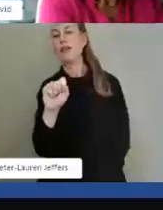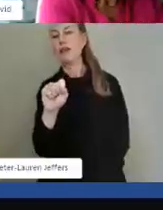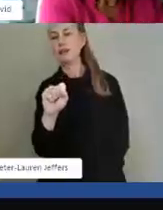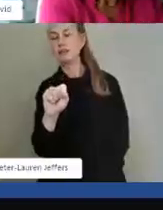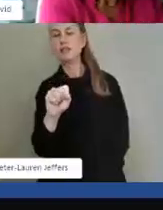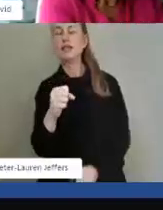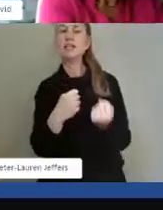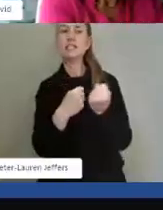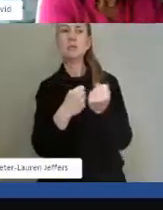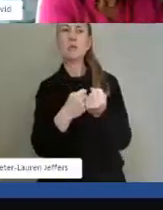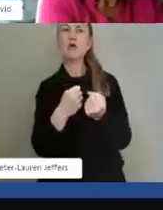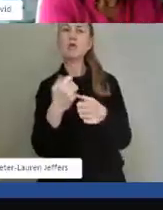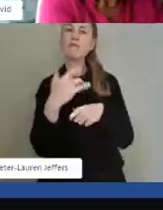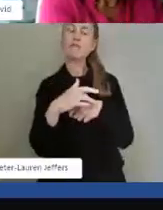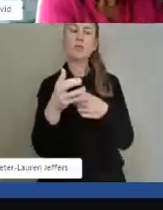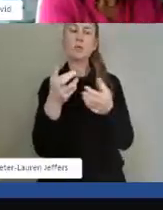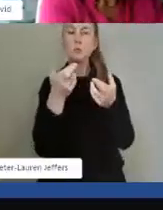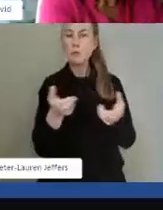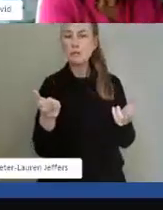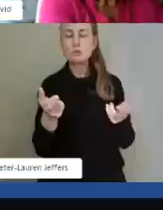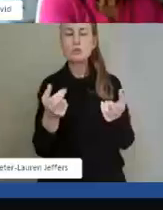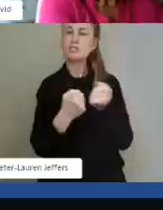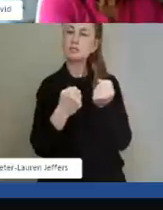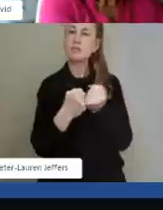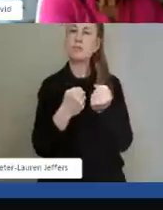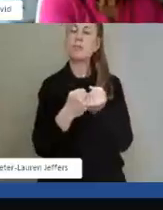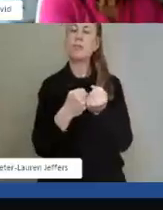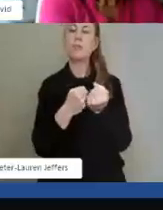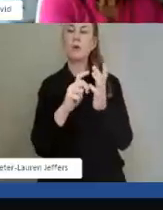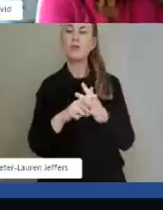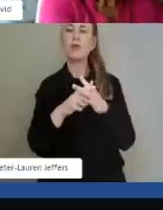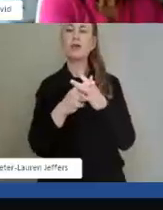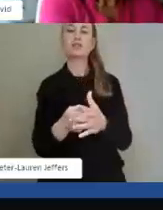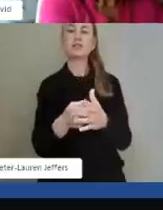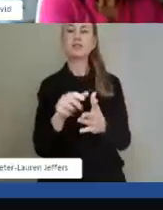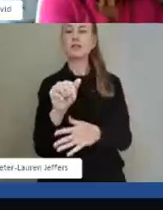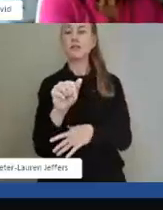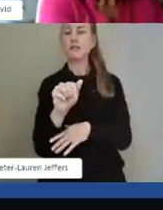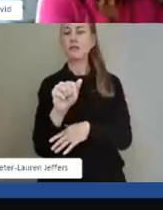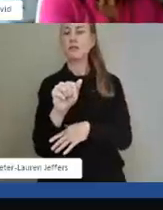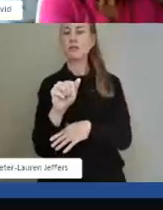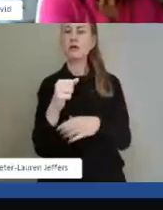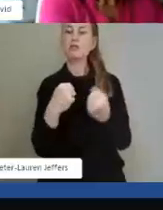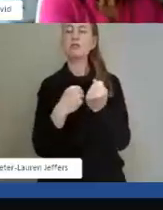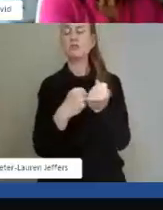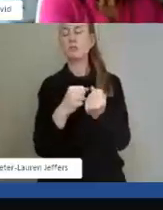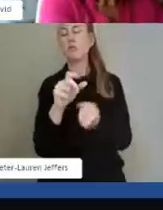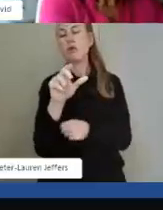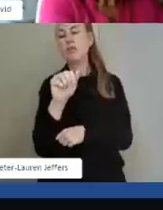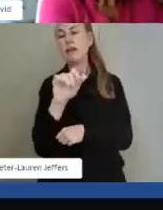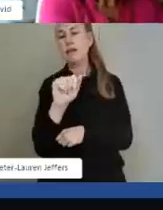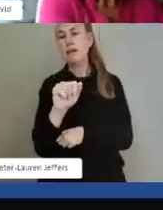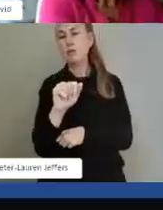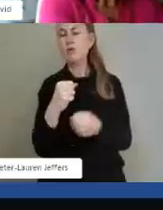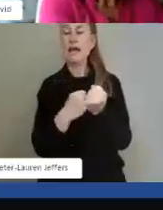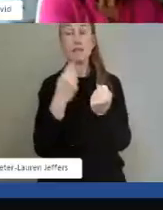support resources and promote the implementation of the ADA. We also advocate for certain issues,